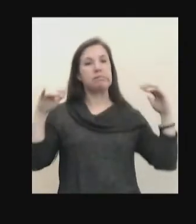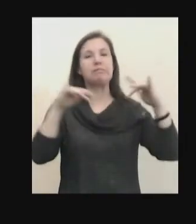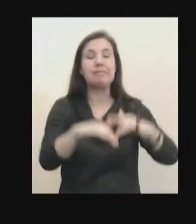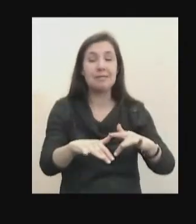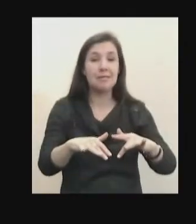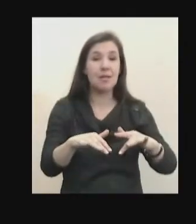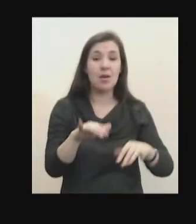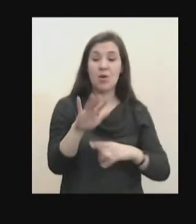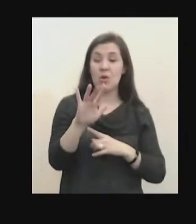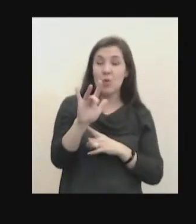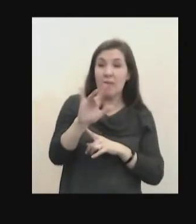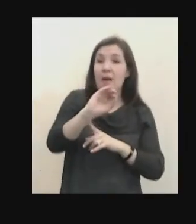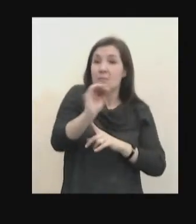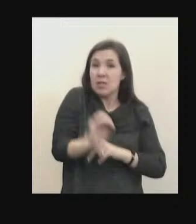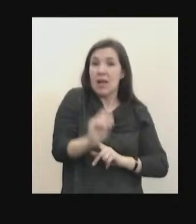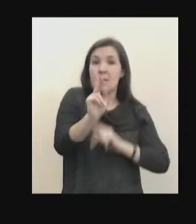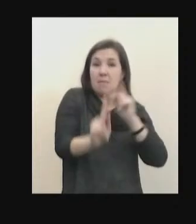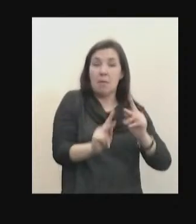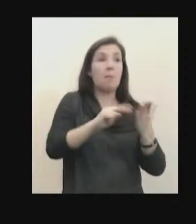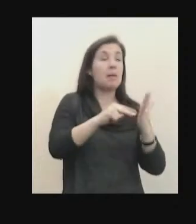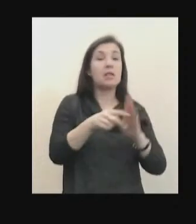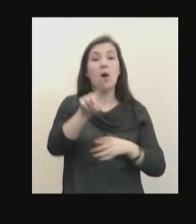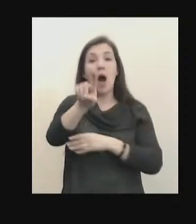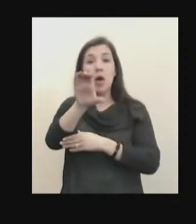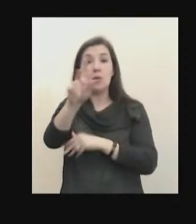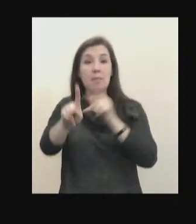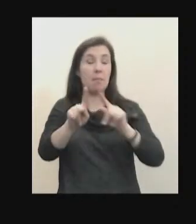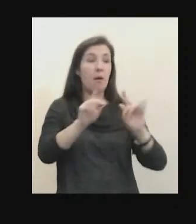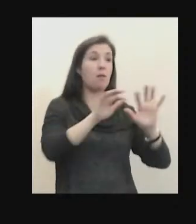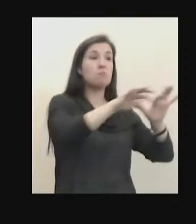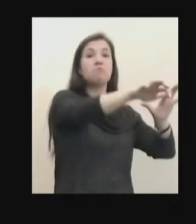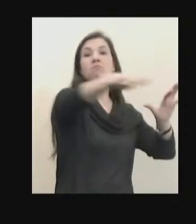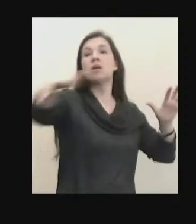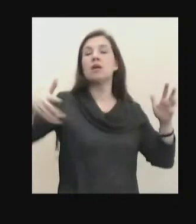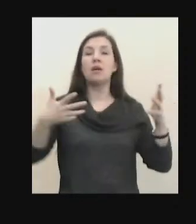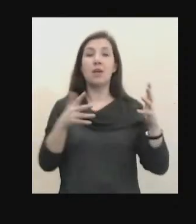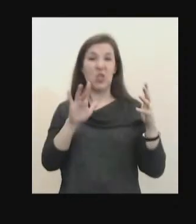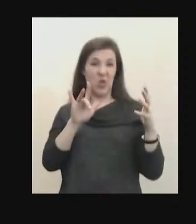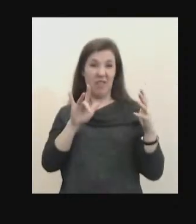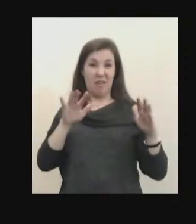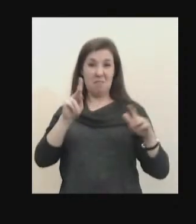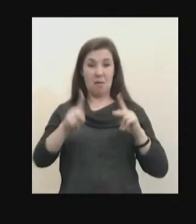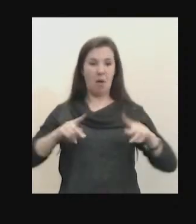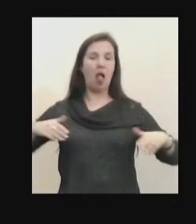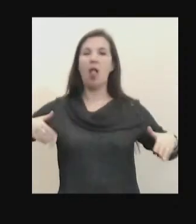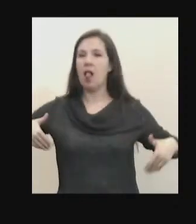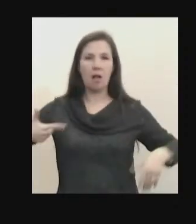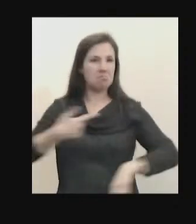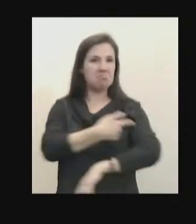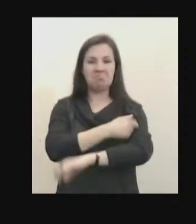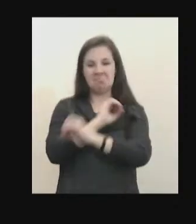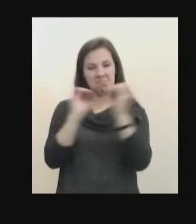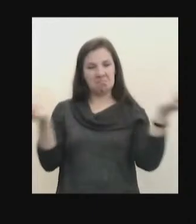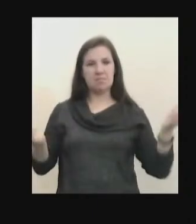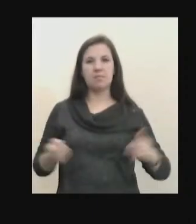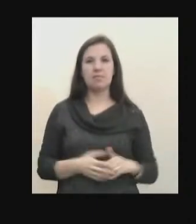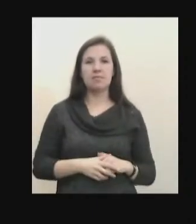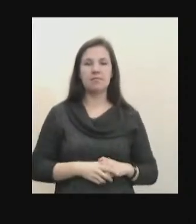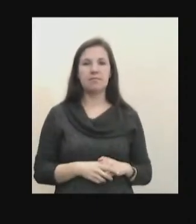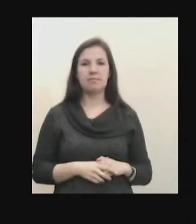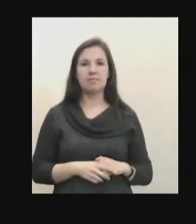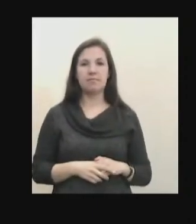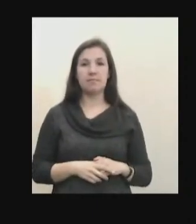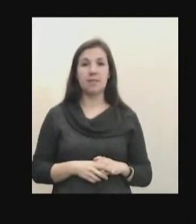people, if there's 100 people in the room, 25 of them probably haven't even gotten a single dose. And we're just talking about